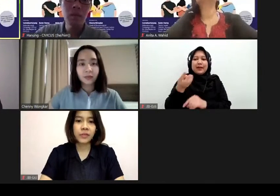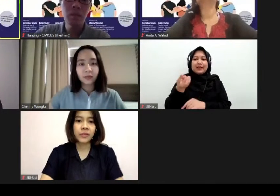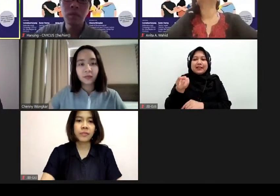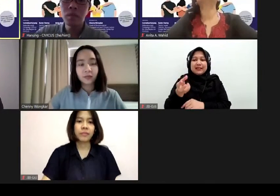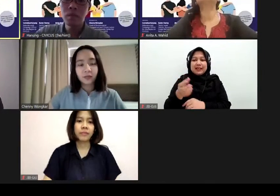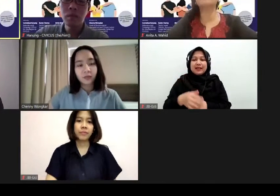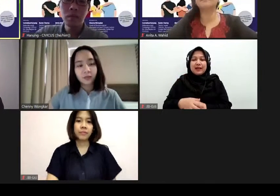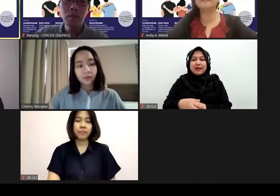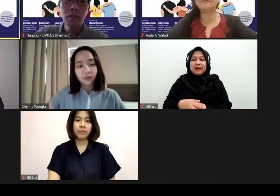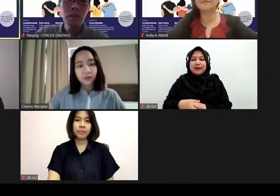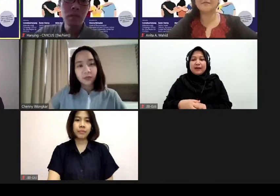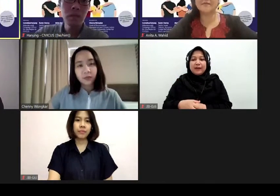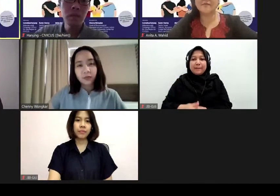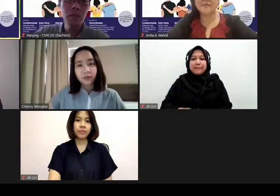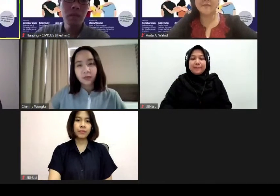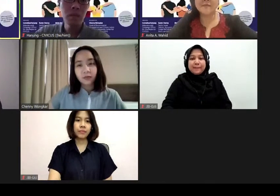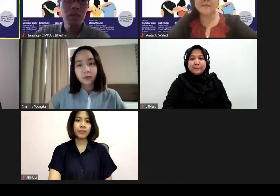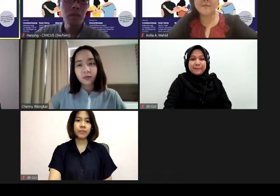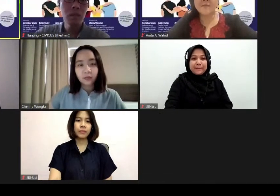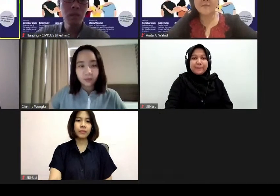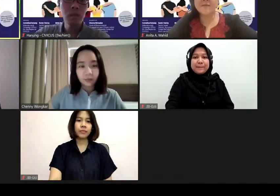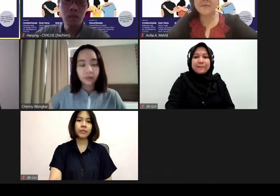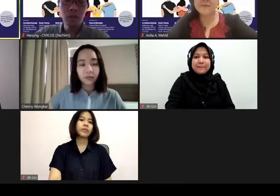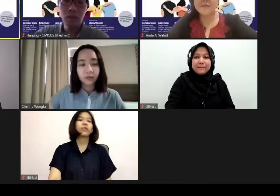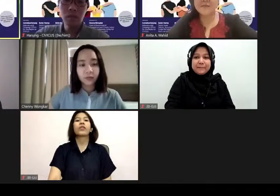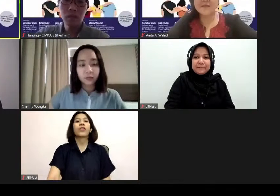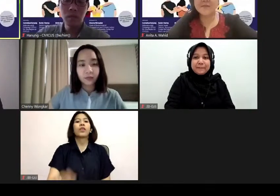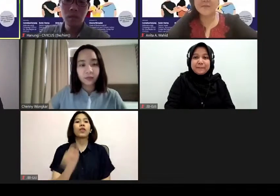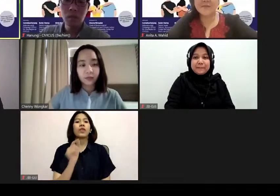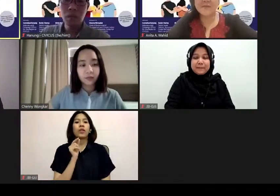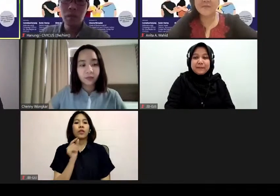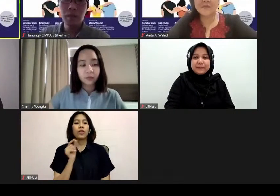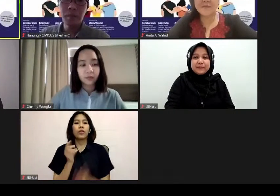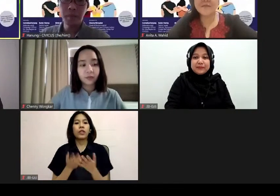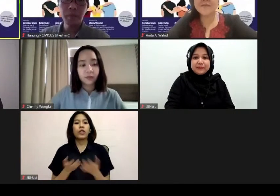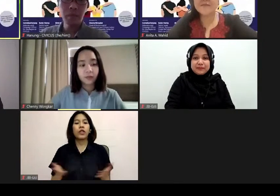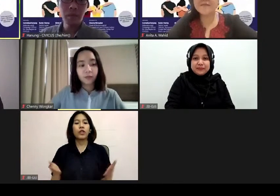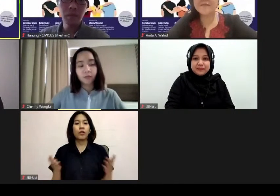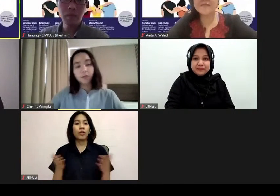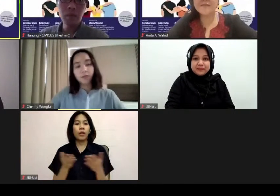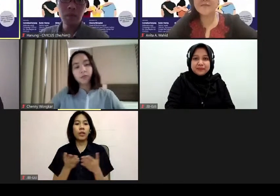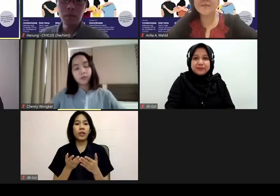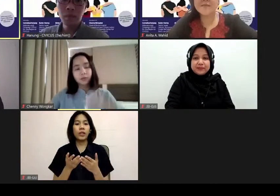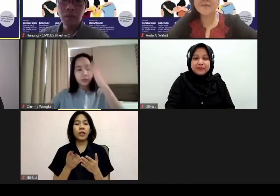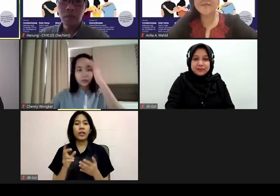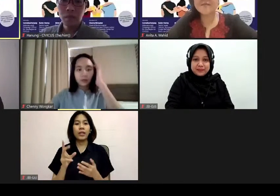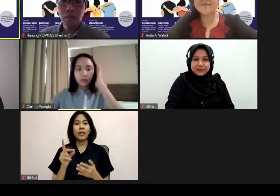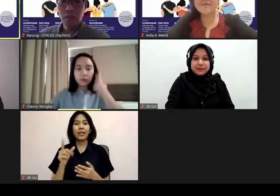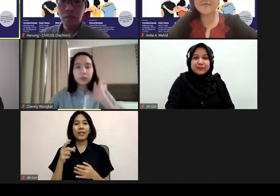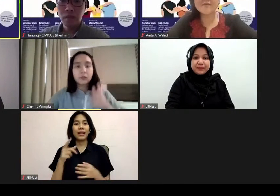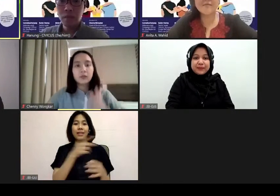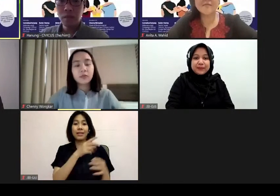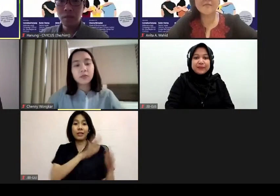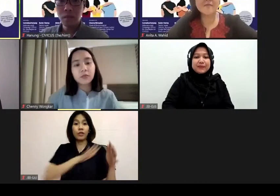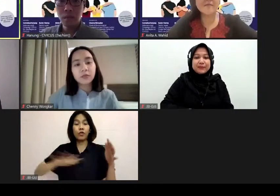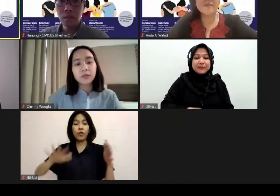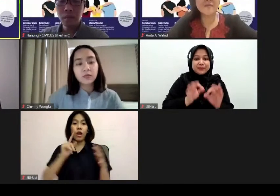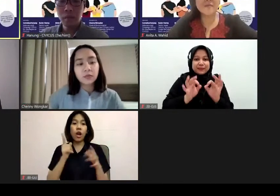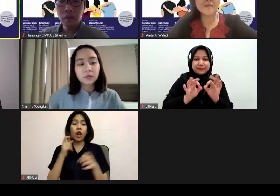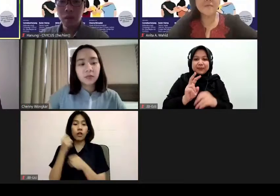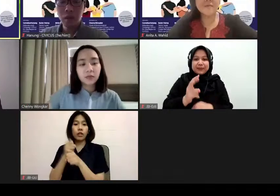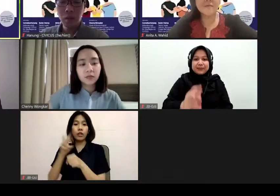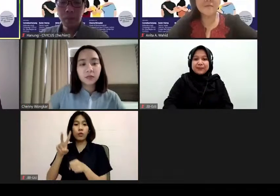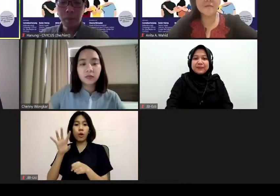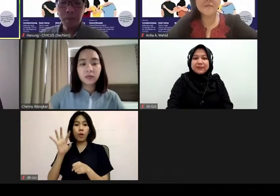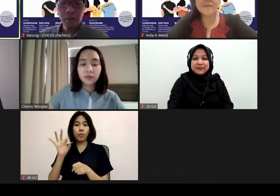I will highlight some additional. What can we do best in regional level or regionally, as we have